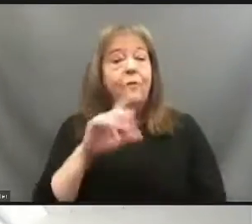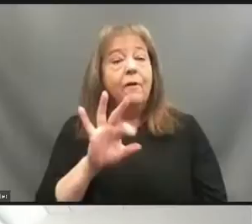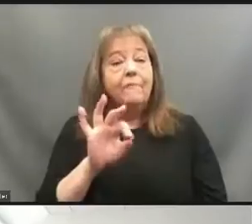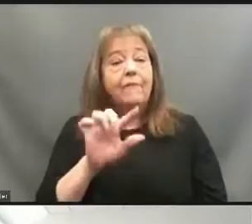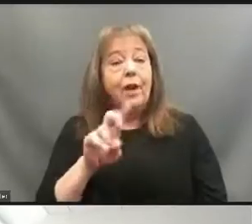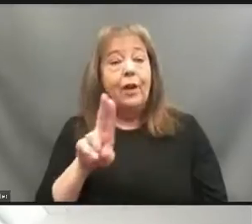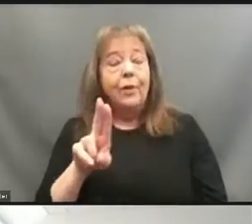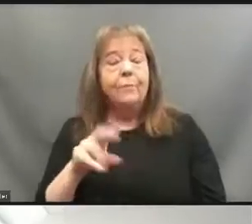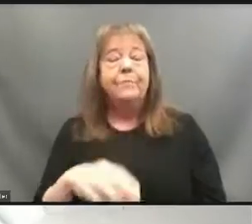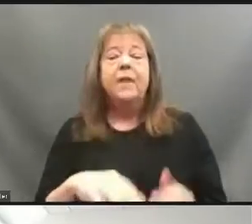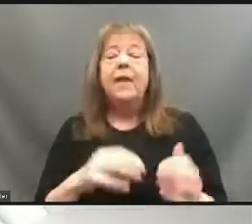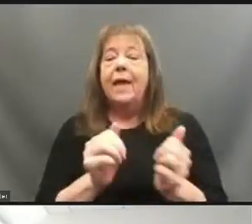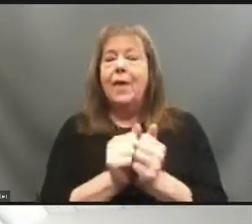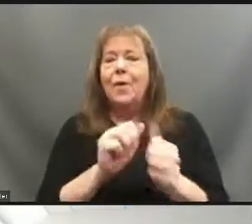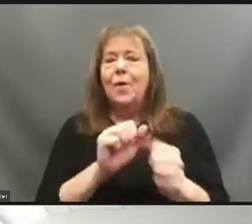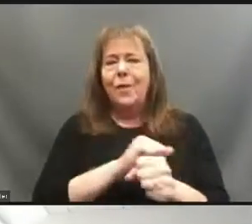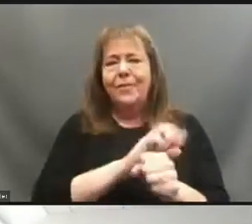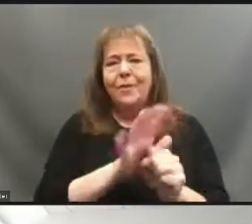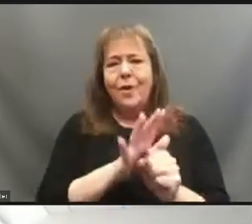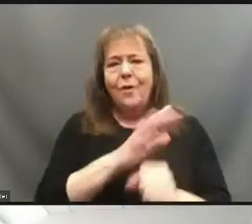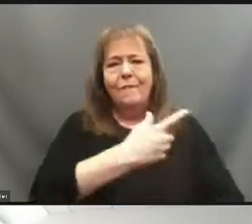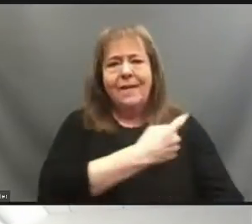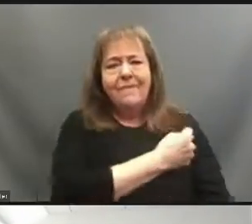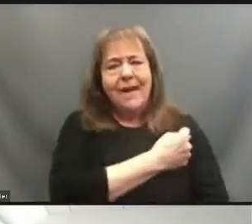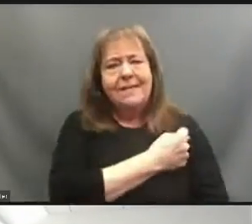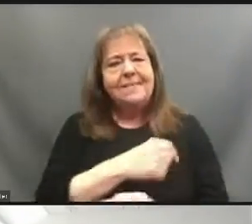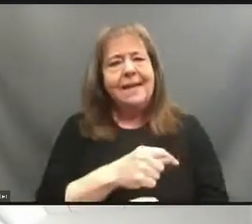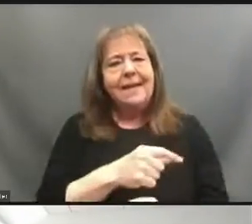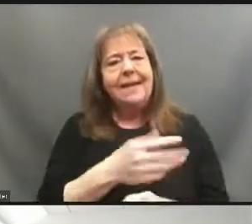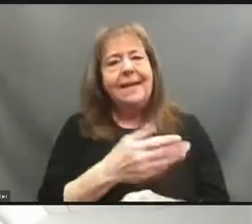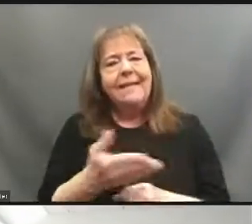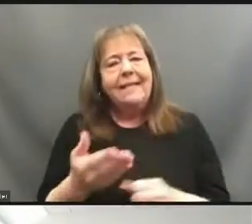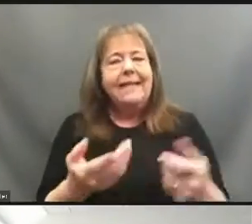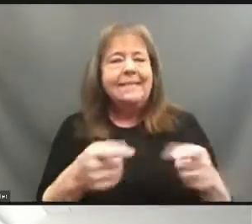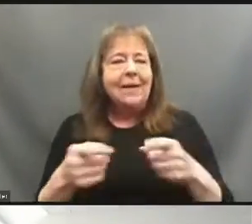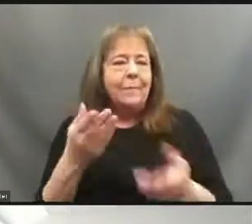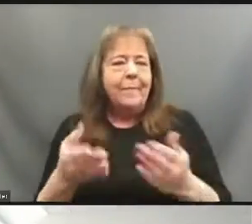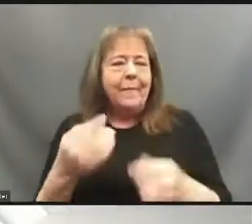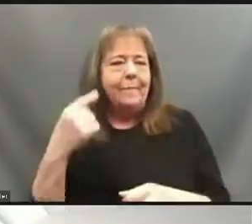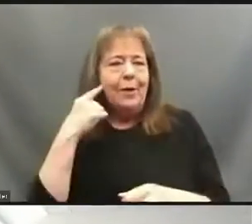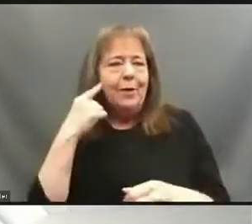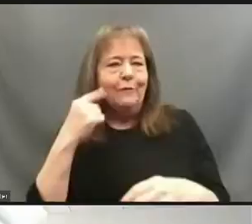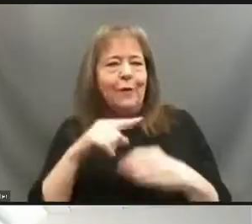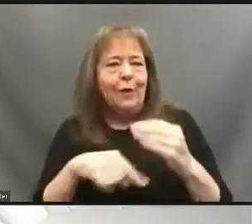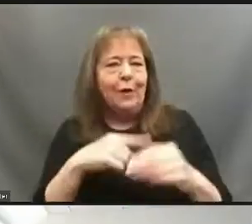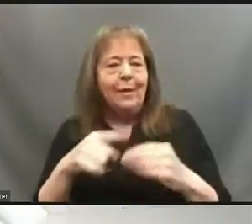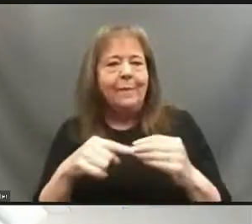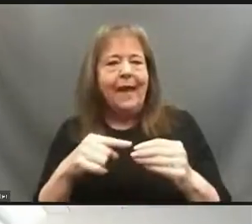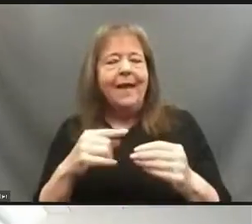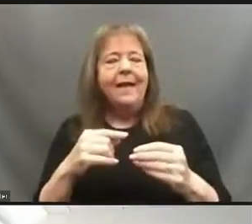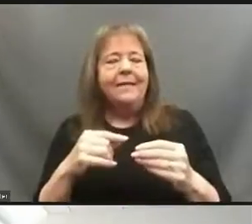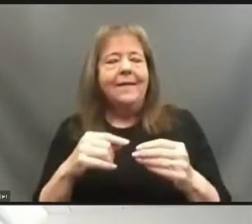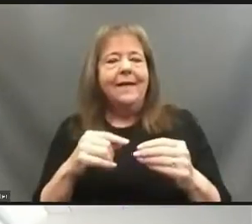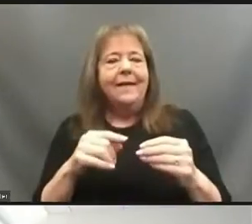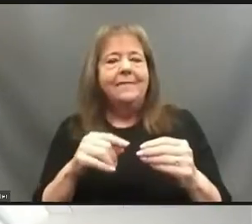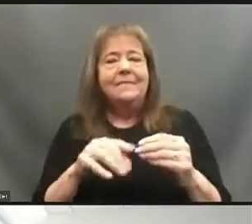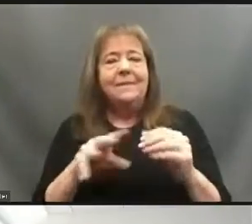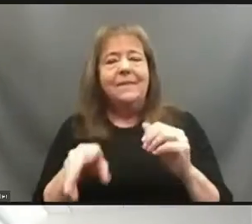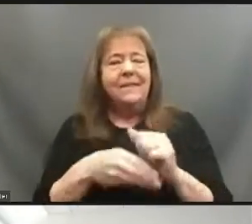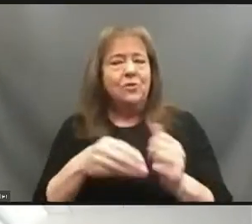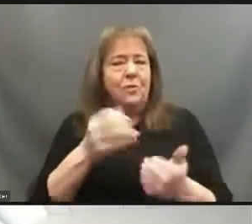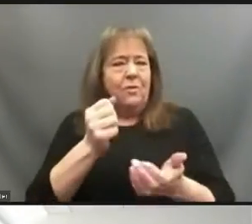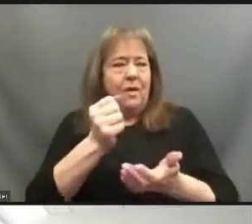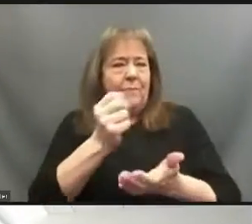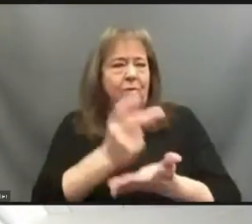a few things that are in process right now. People may have heard about some additional authorization